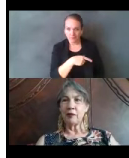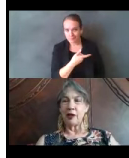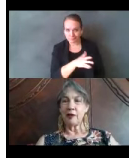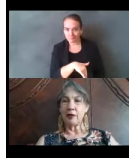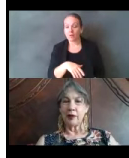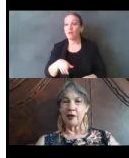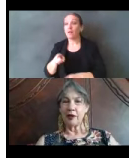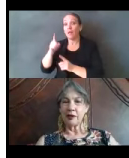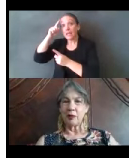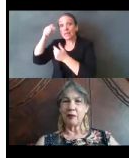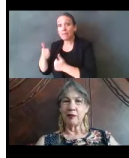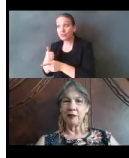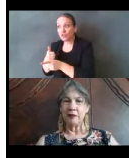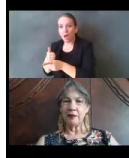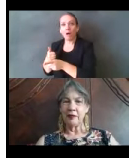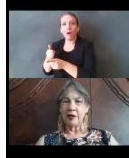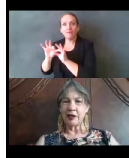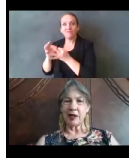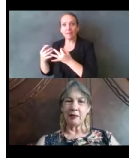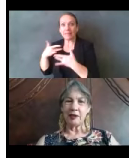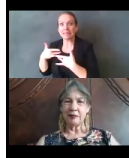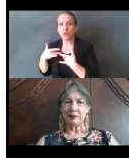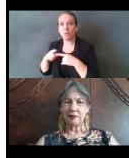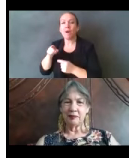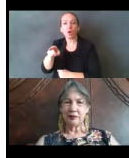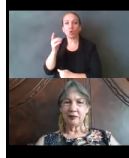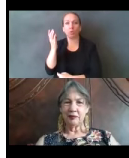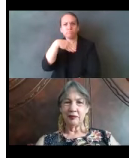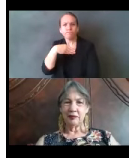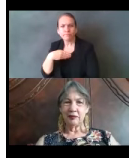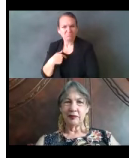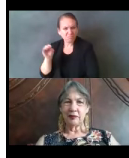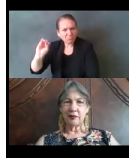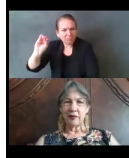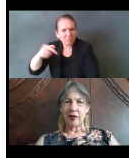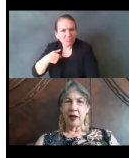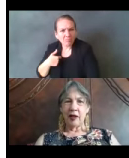worried and you might not be aware that there's a problem. Next slide, please.